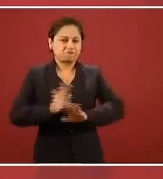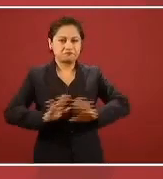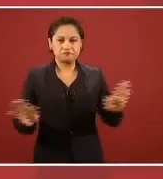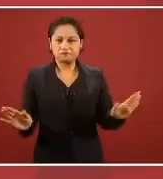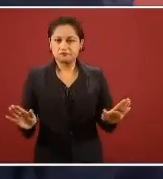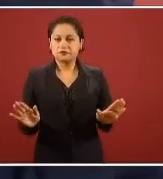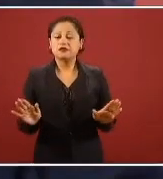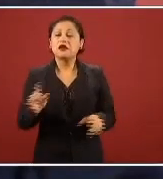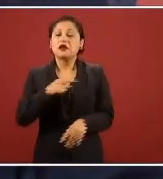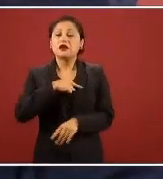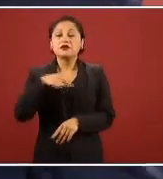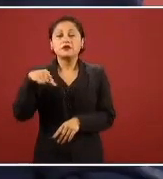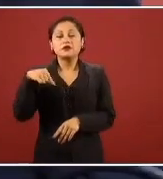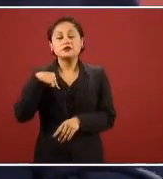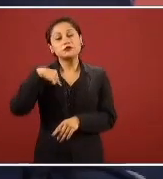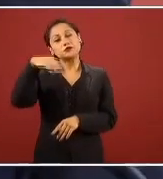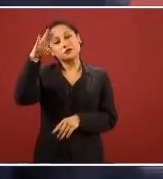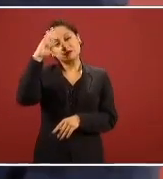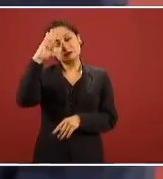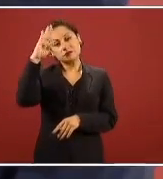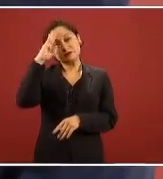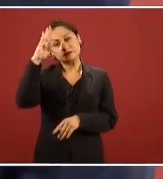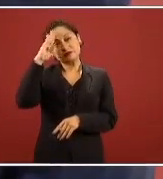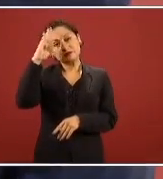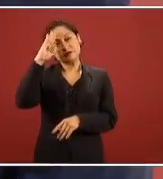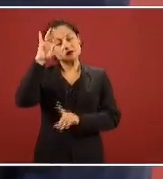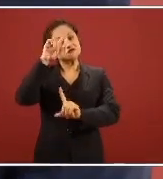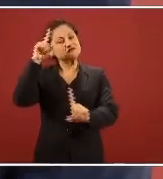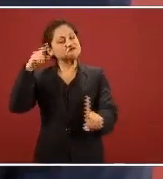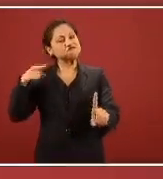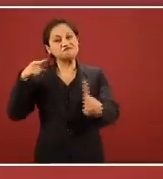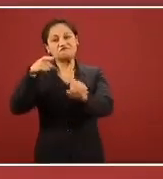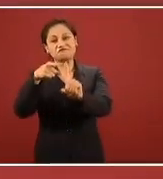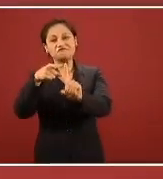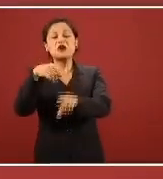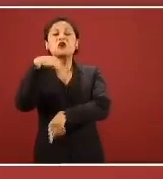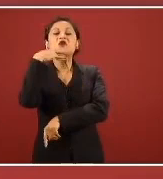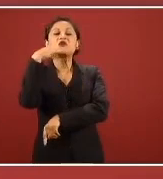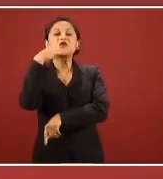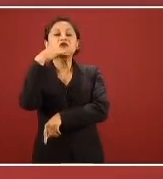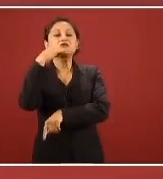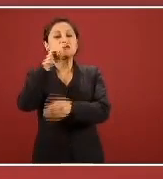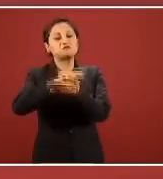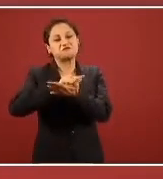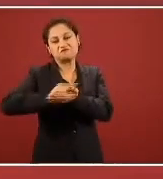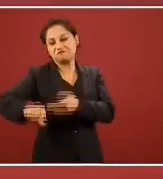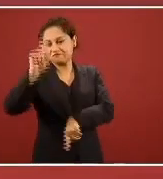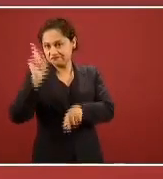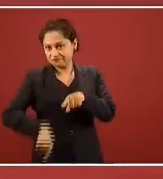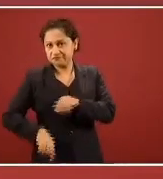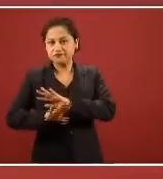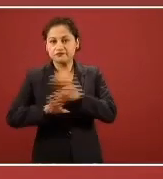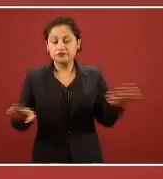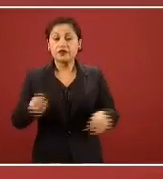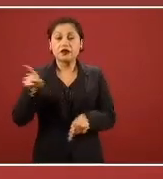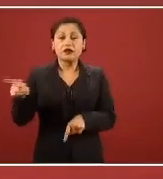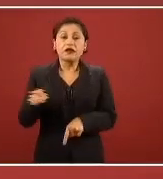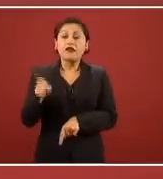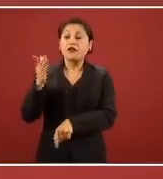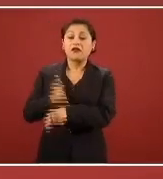we want es que se termine con la corrupción is y que to no end impunidad. Corruption and that there is no impunity.